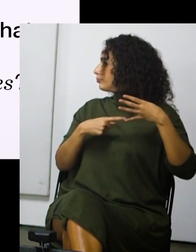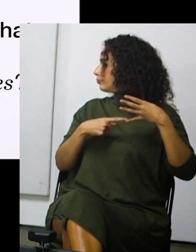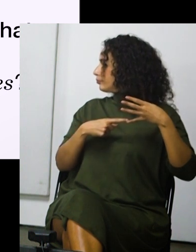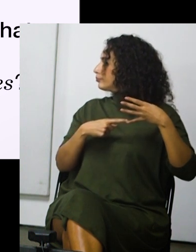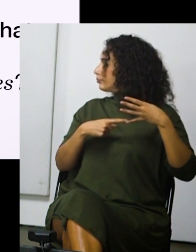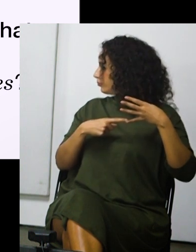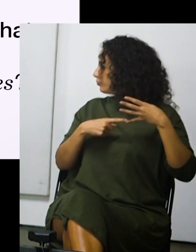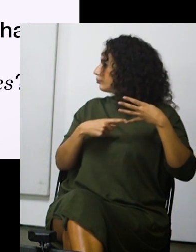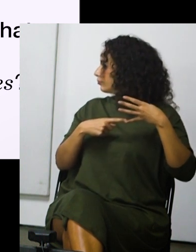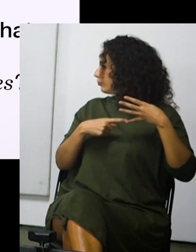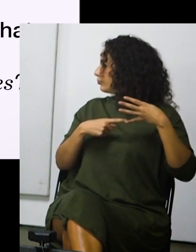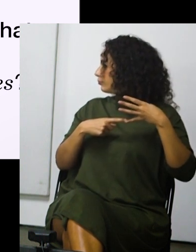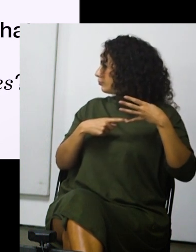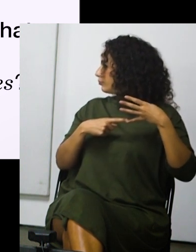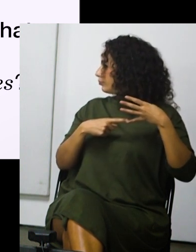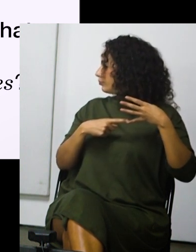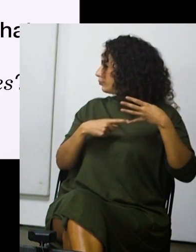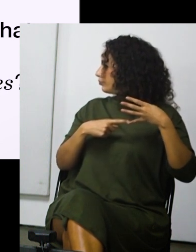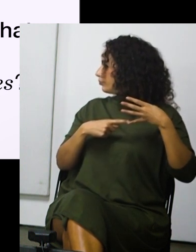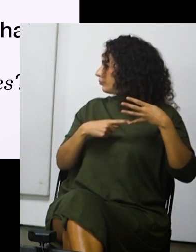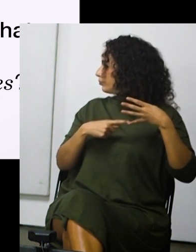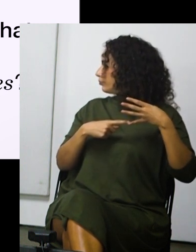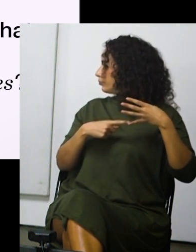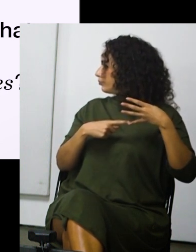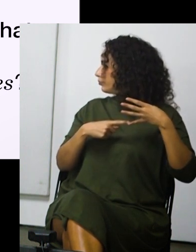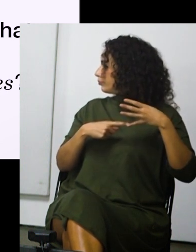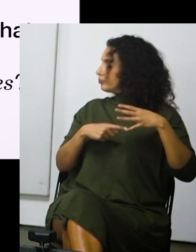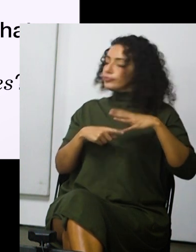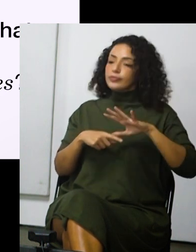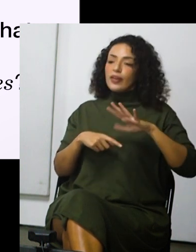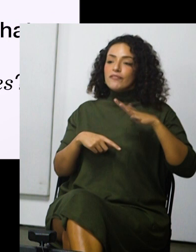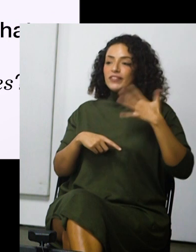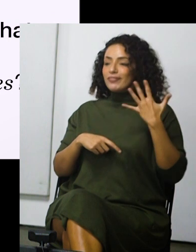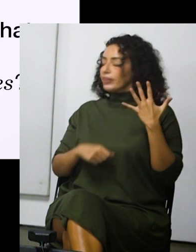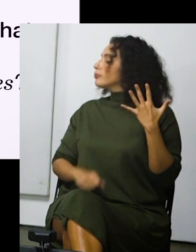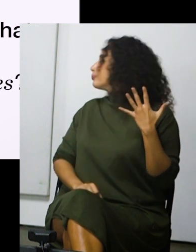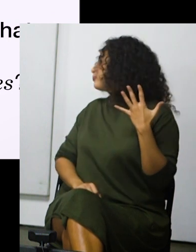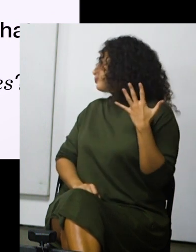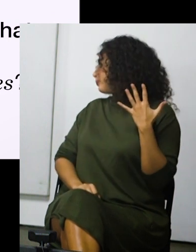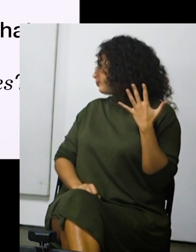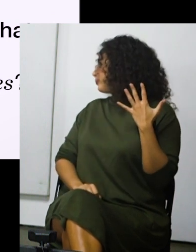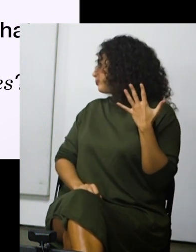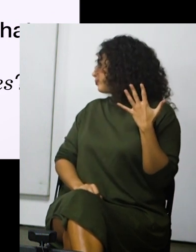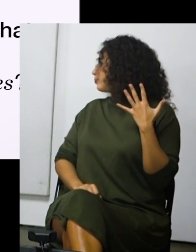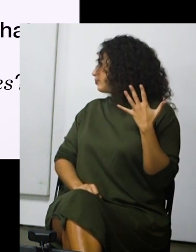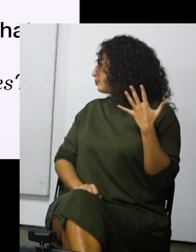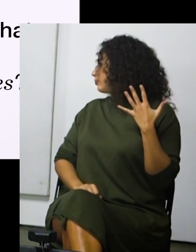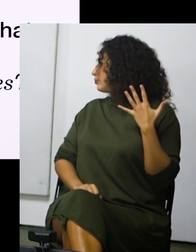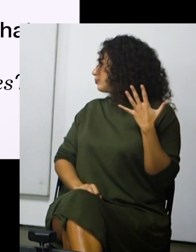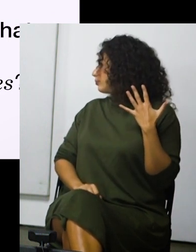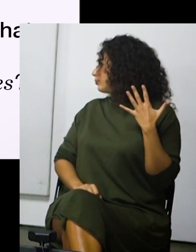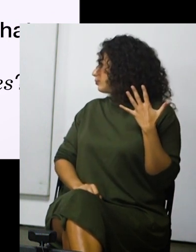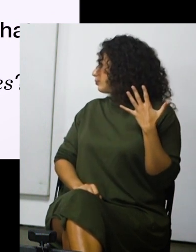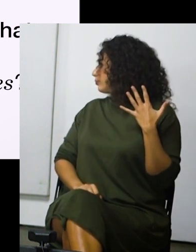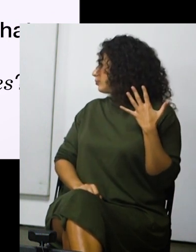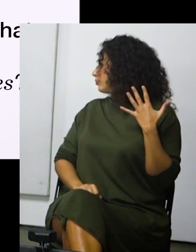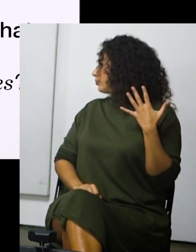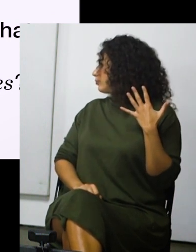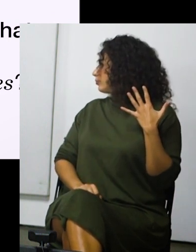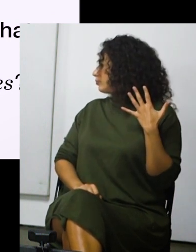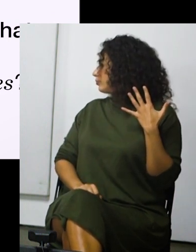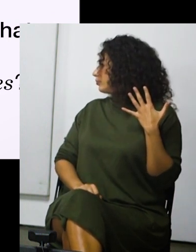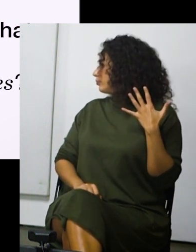conflicting or contradictory access needs? What does it look like to construct visual systems that hold difference and